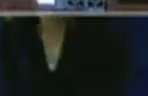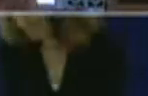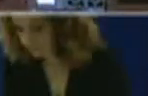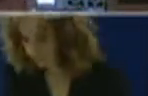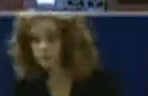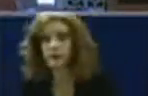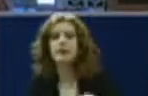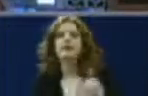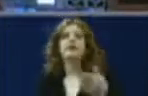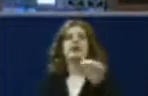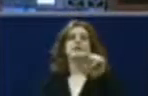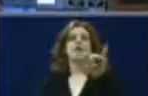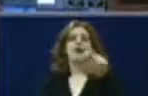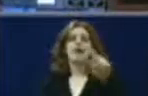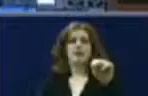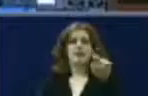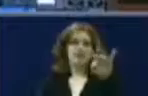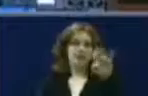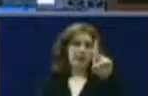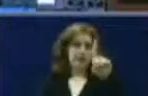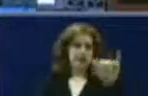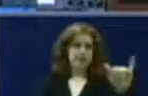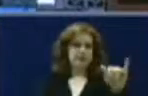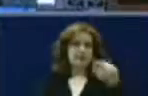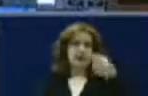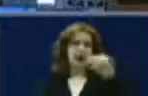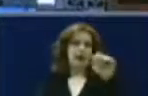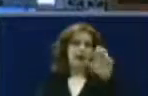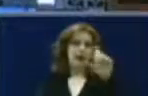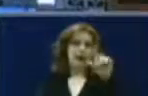Next is Alan Lasky Hedrick.